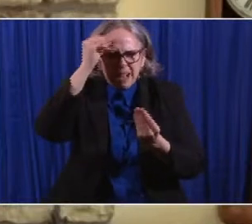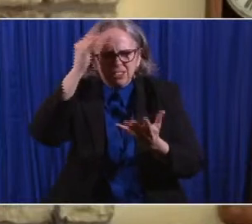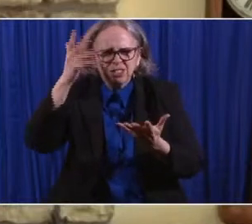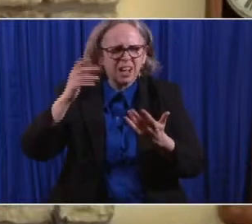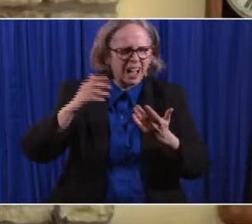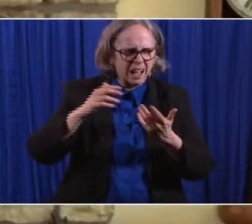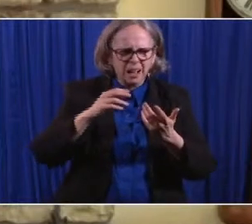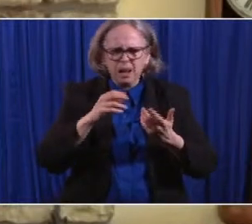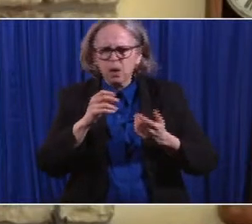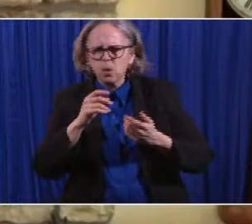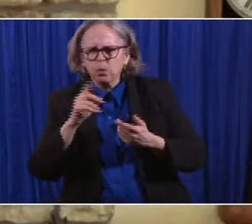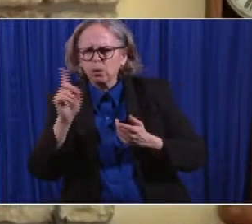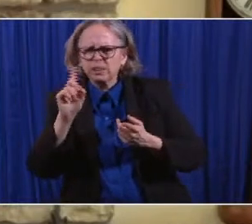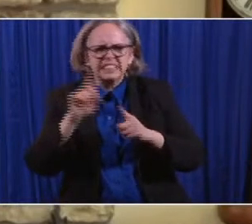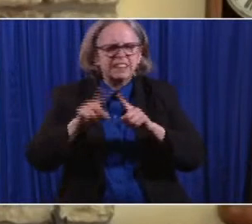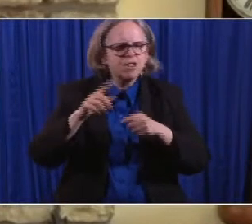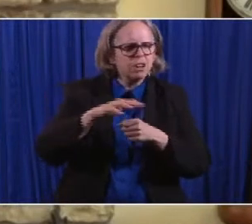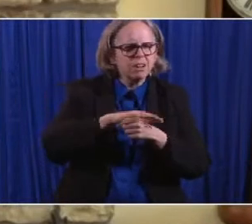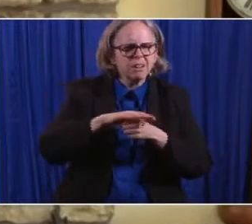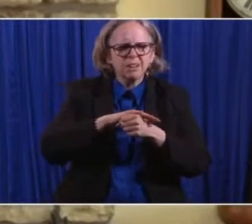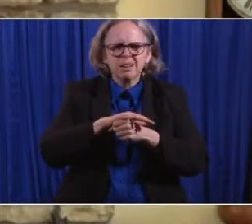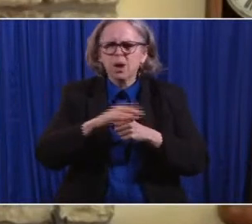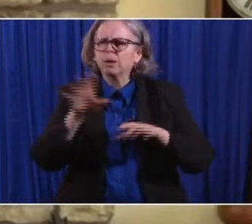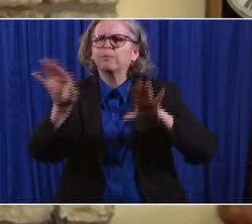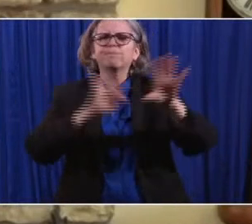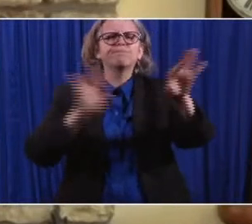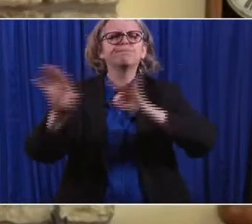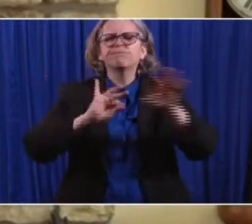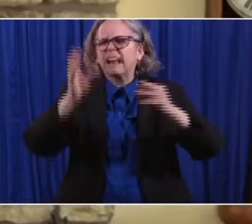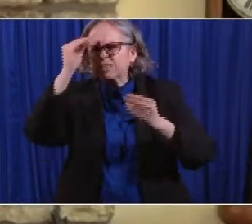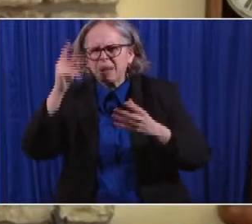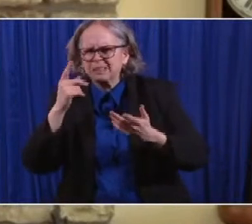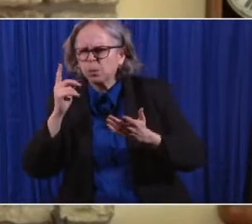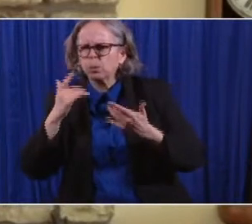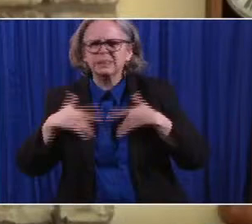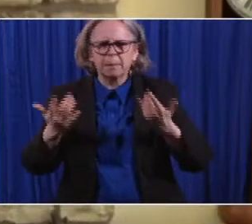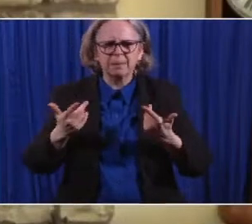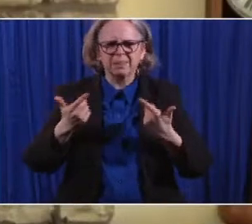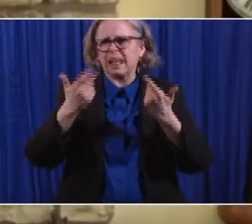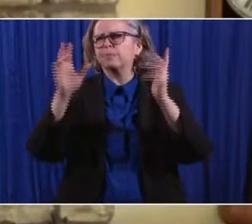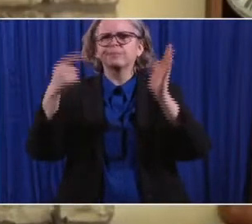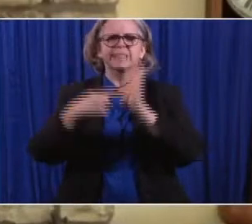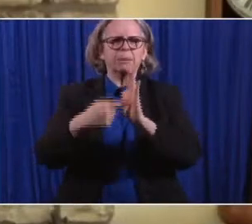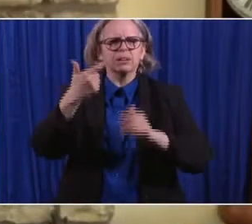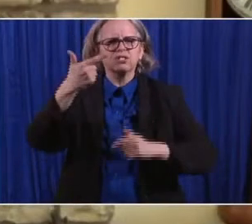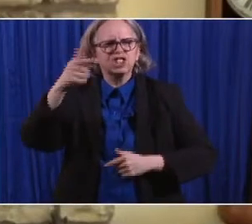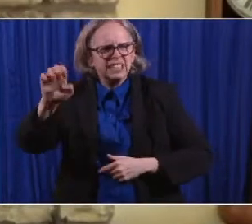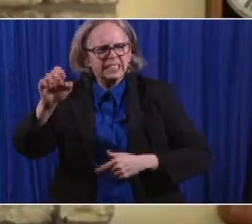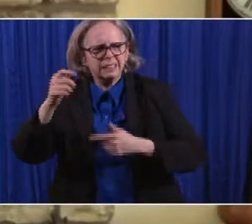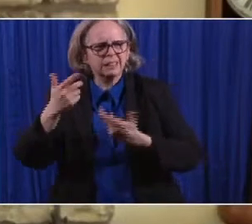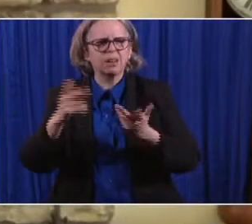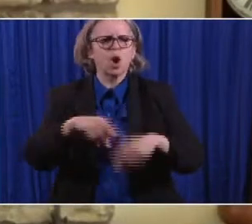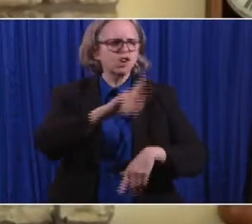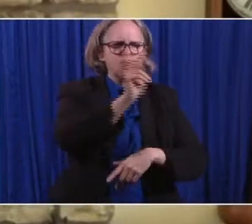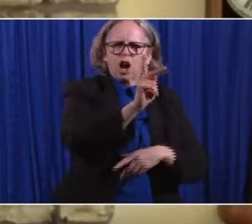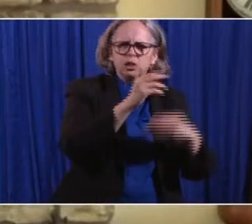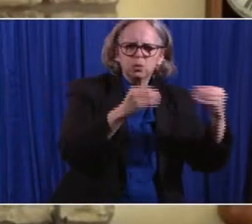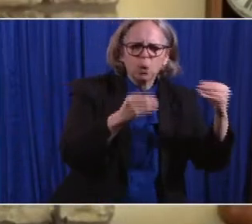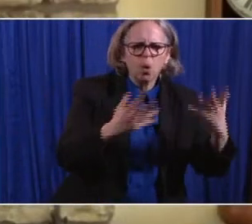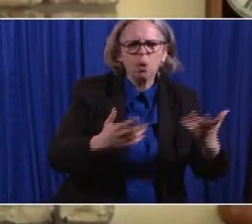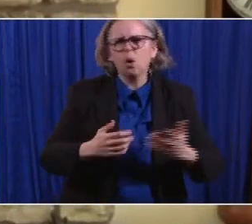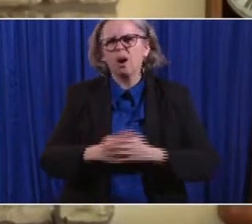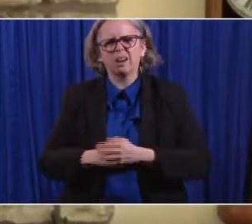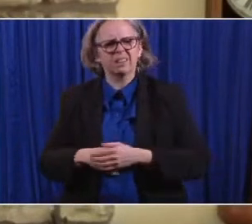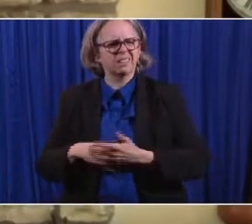We checked Giant Eagle, we checked Kroger, Walmart, Discount